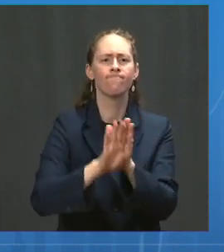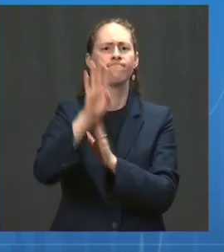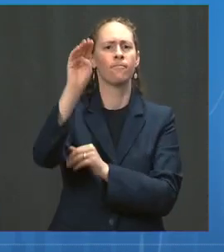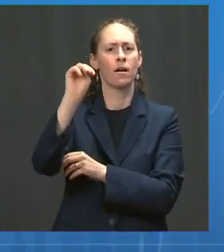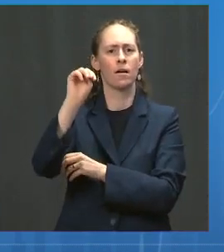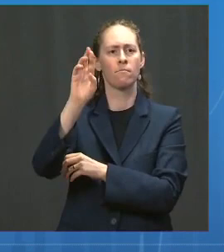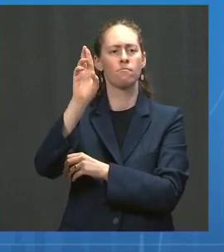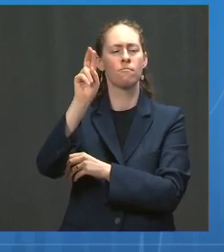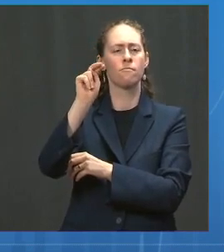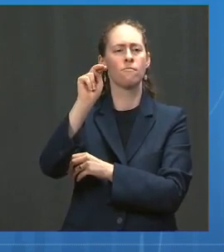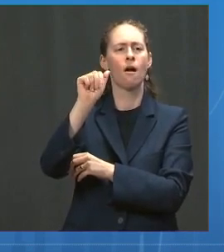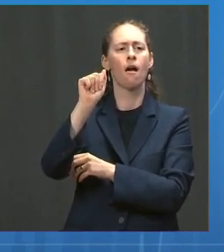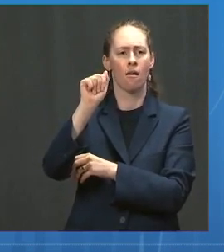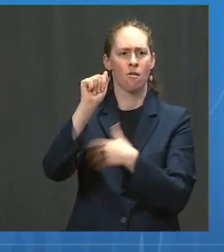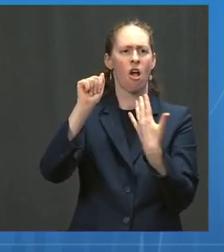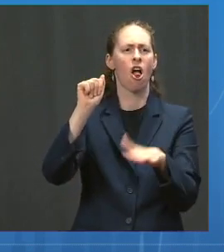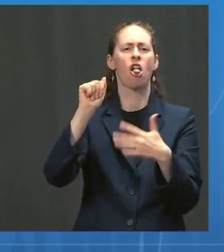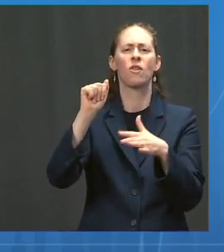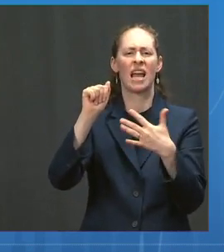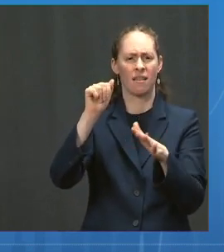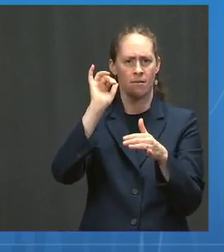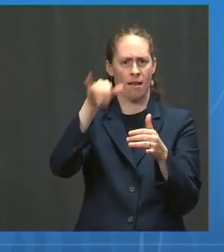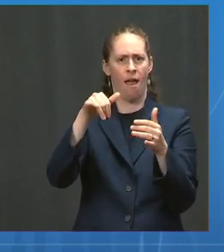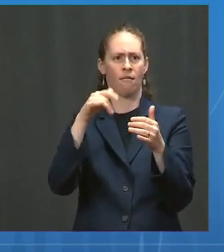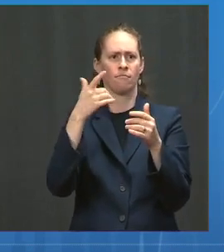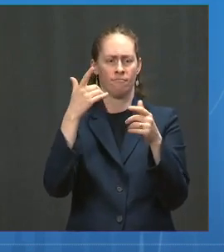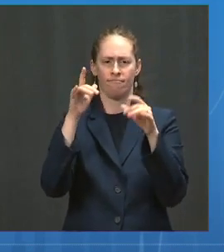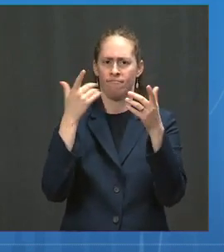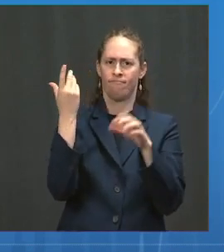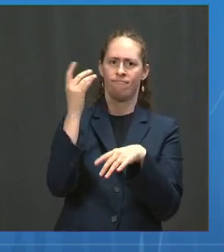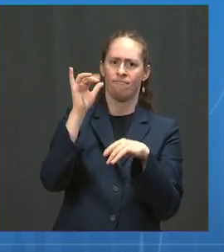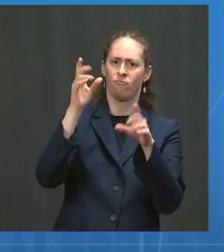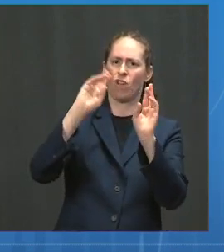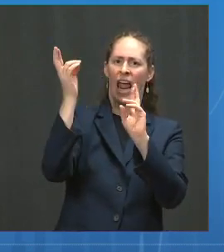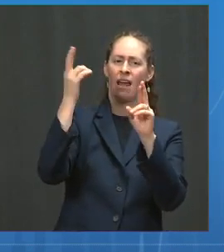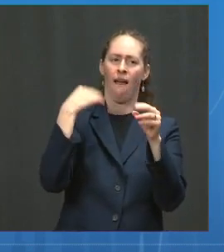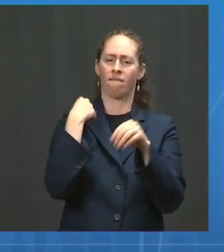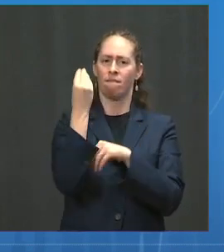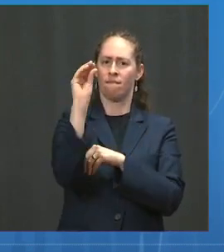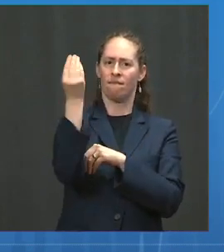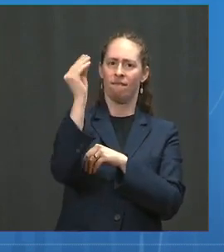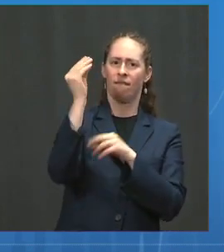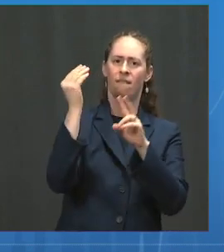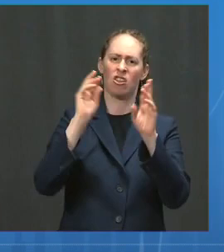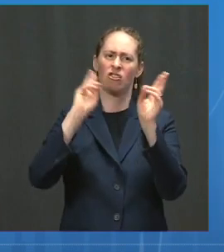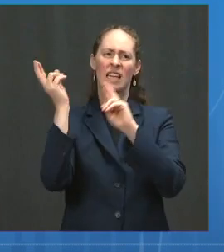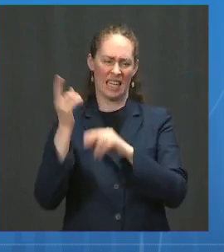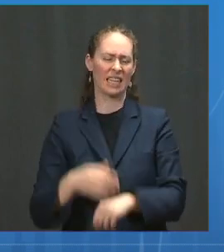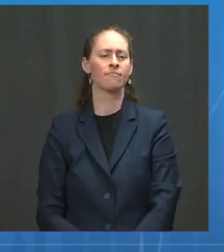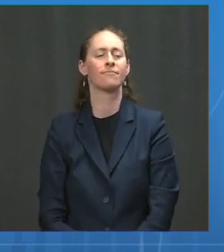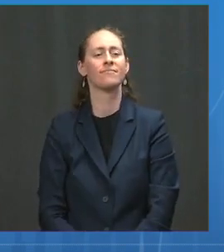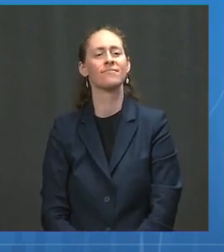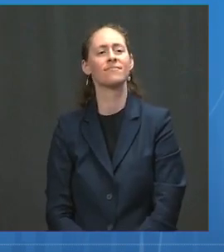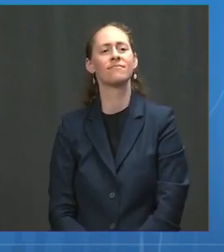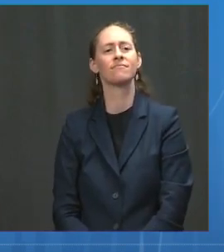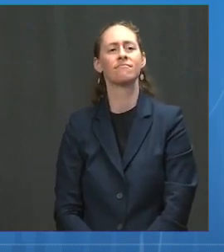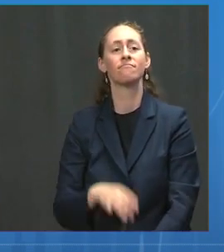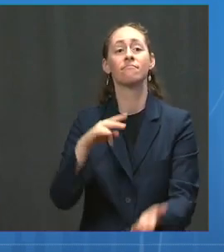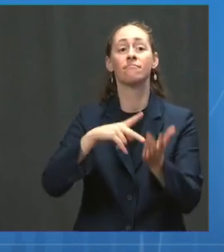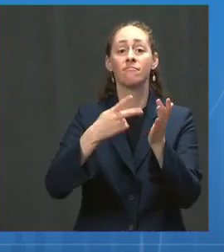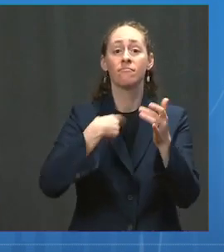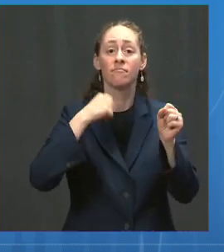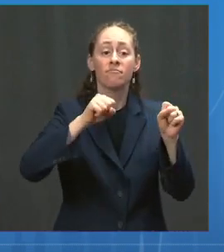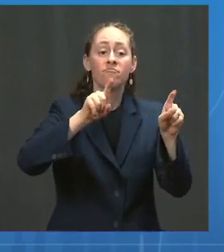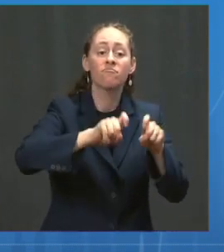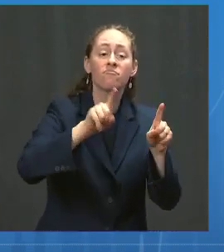for a vaccine. In addition, the vector-based approach, such as the one that J&J did, was again